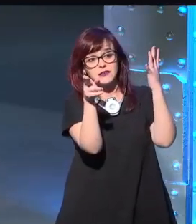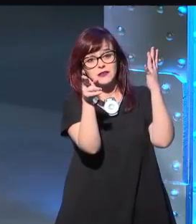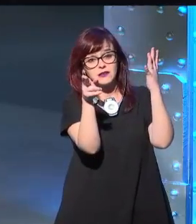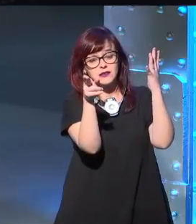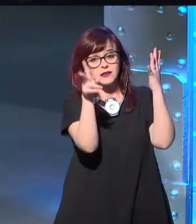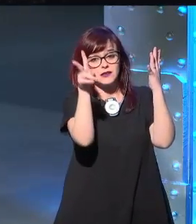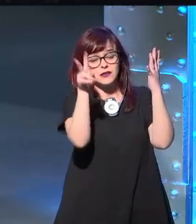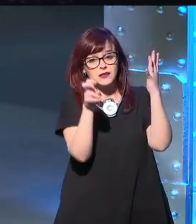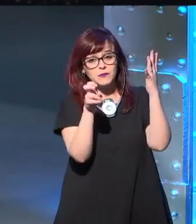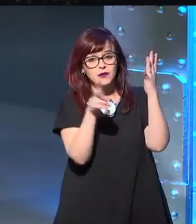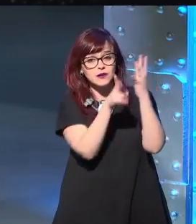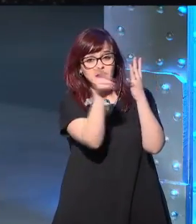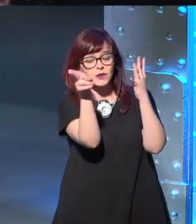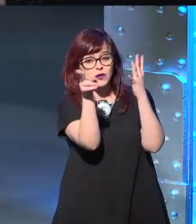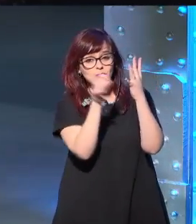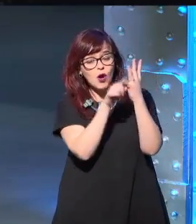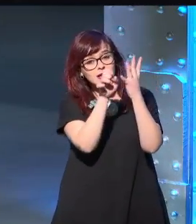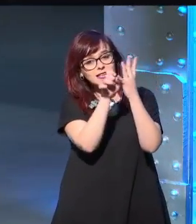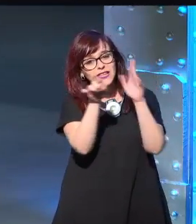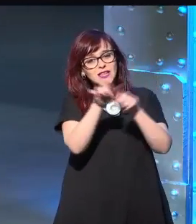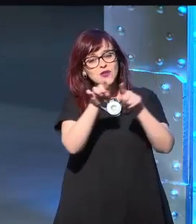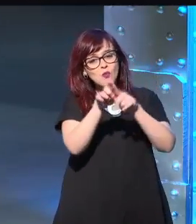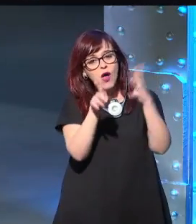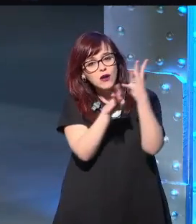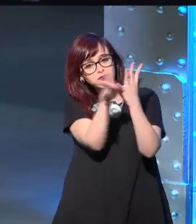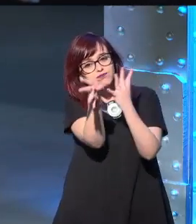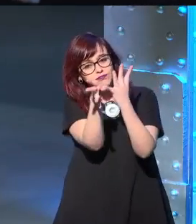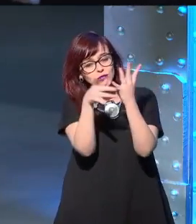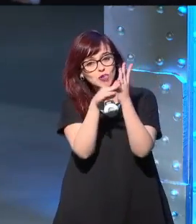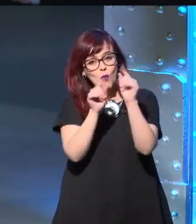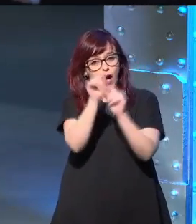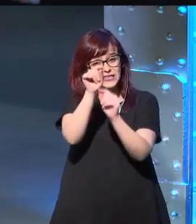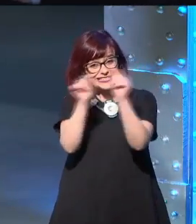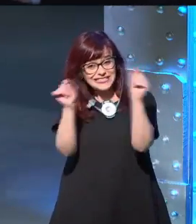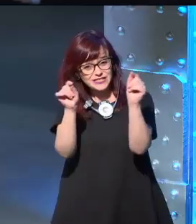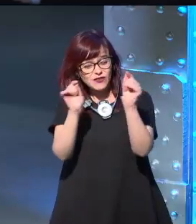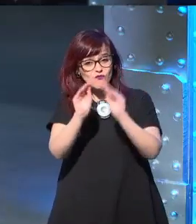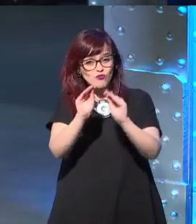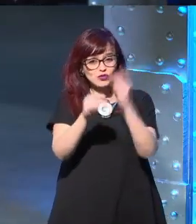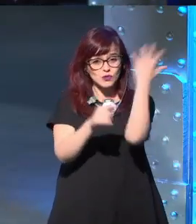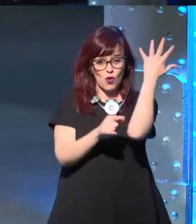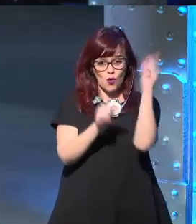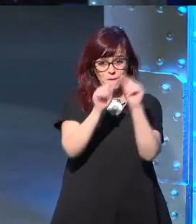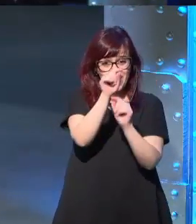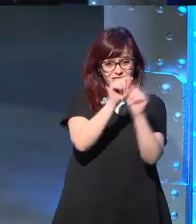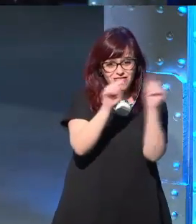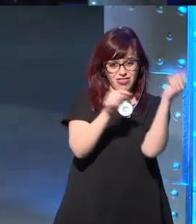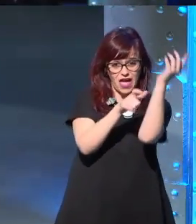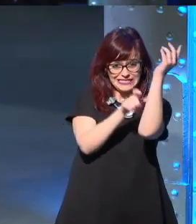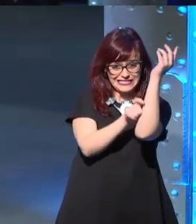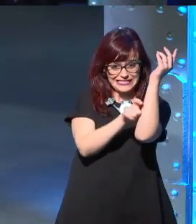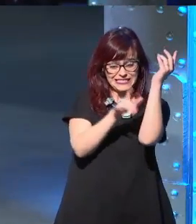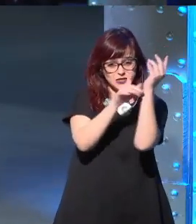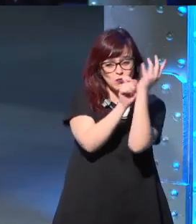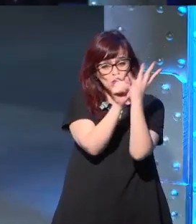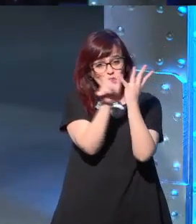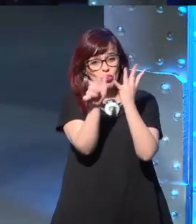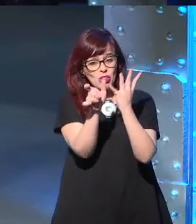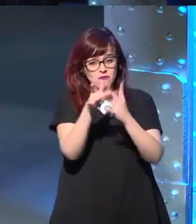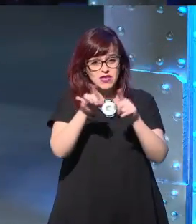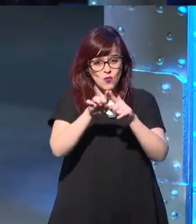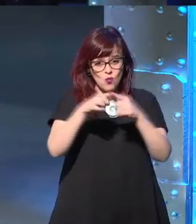And he's discovered that's true of the human body as well. That's how our arteries work. So he's always seeing the patterns in nature. Up on the